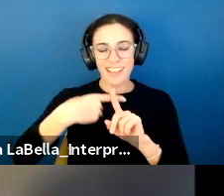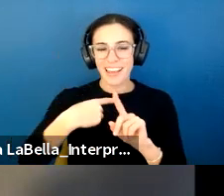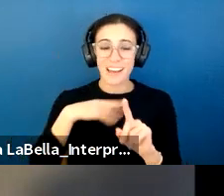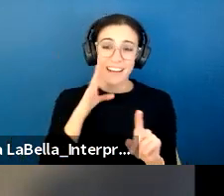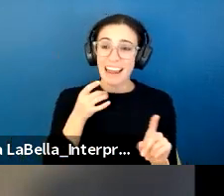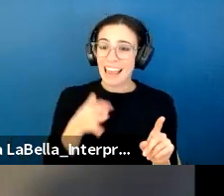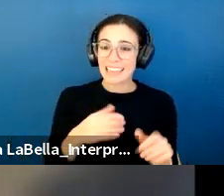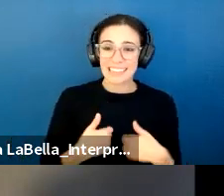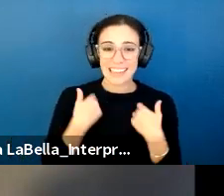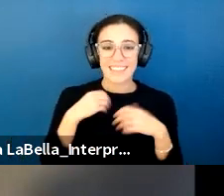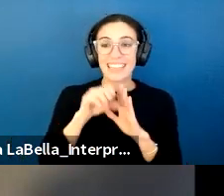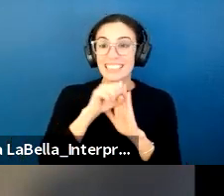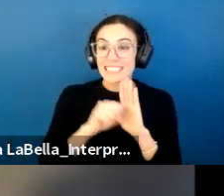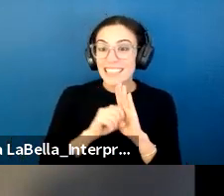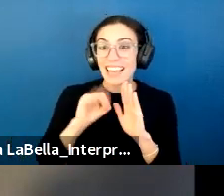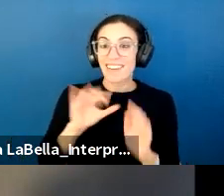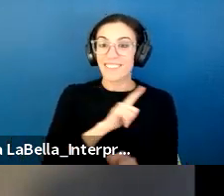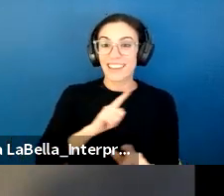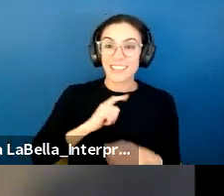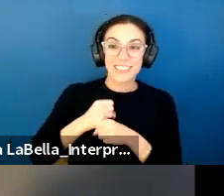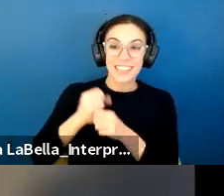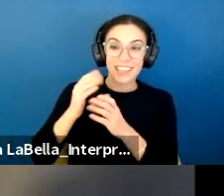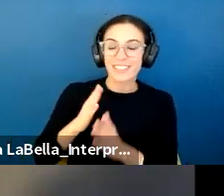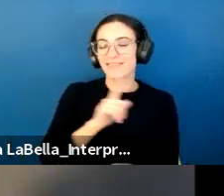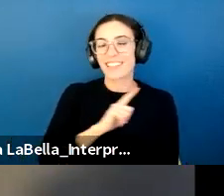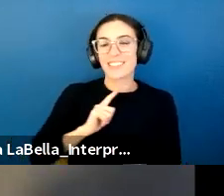of legislators that weren't.